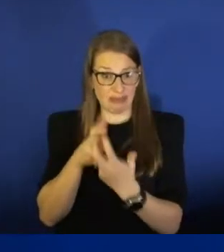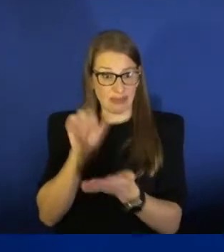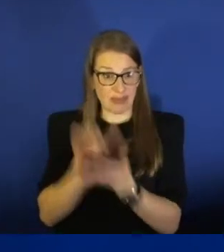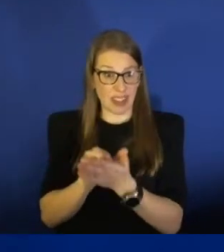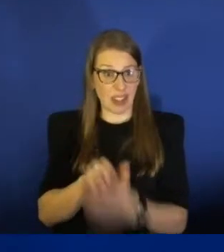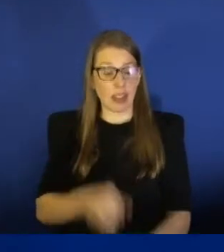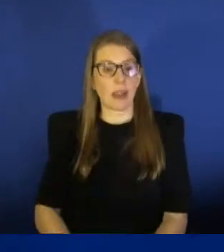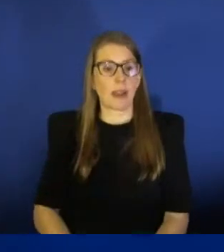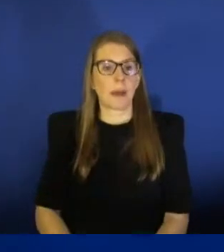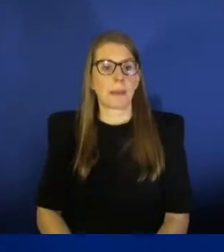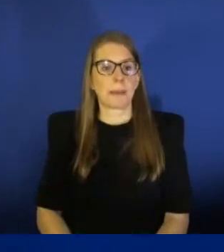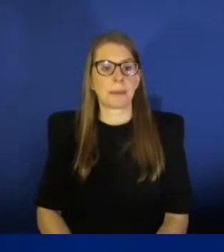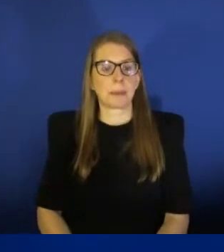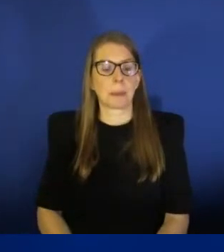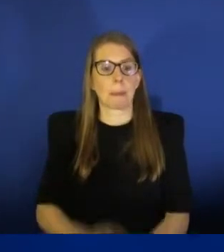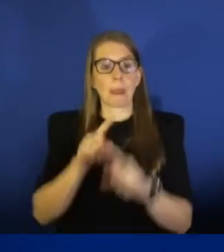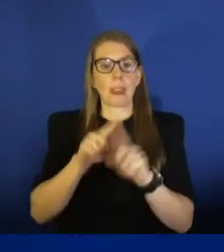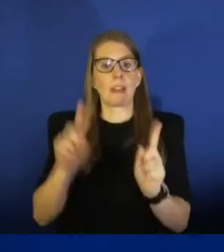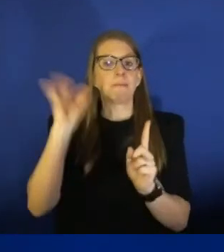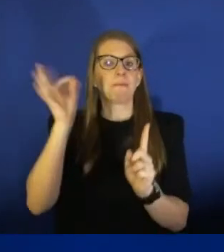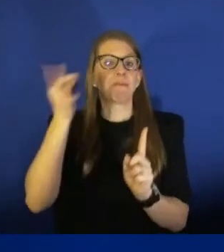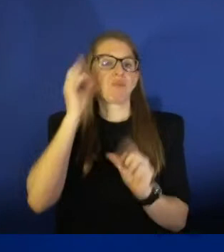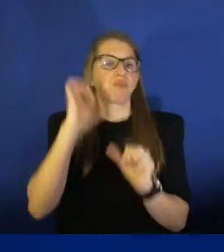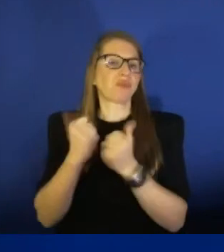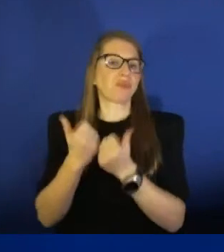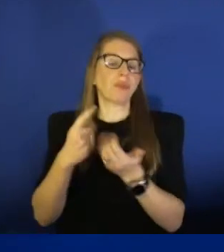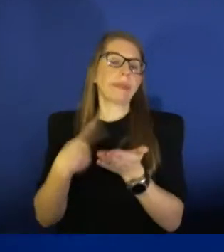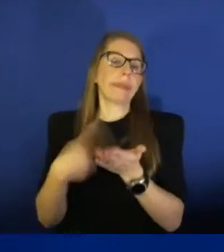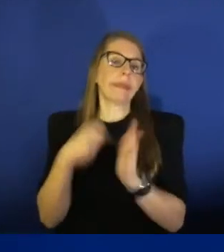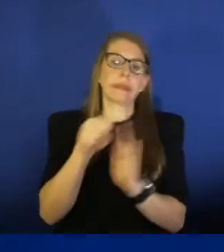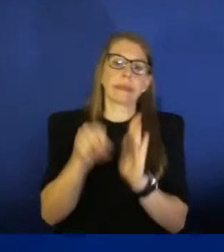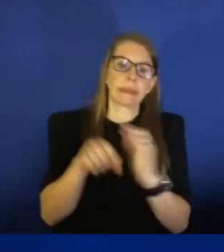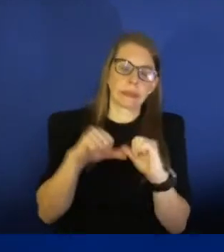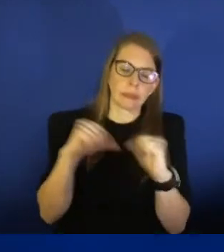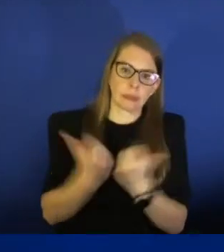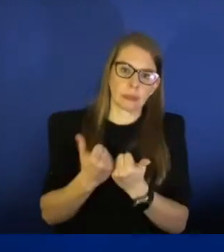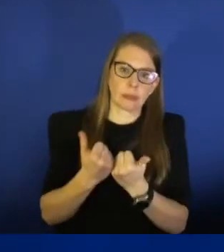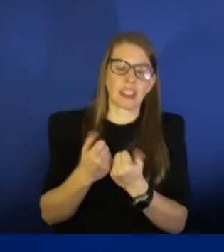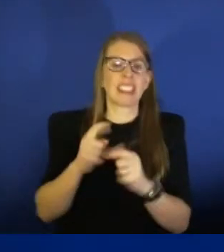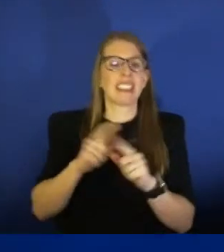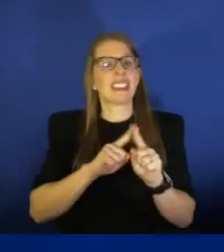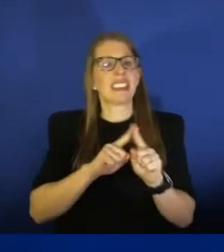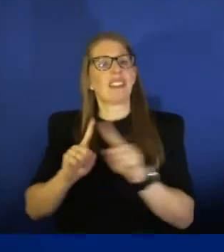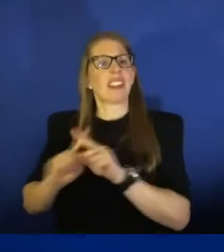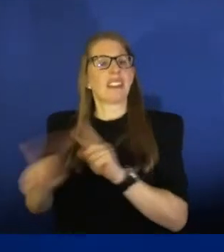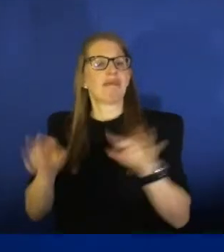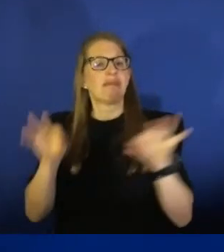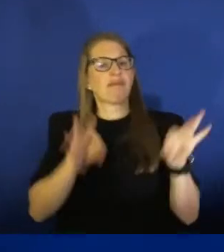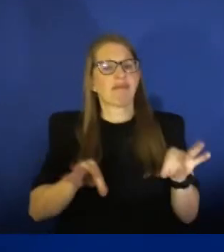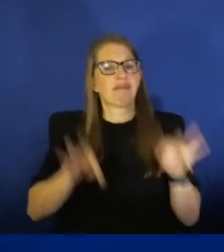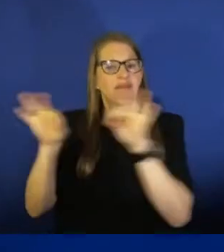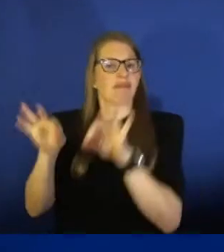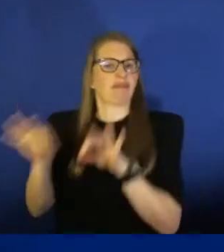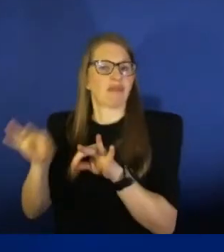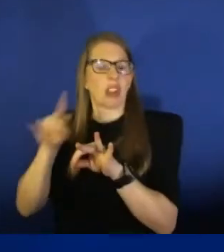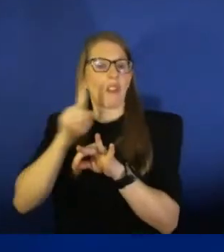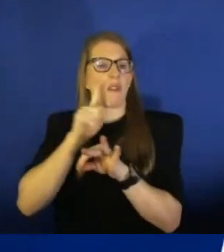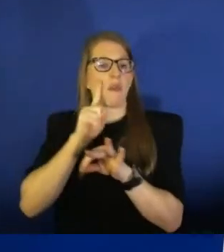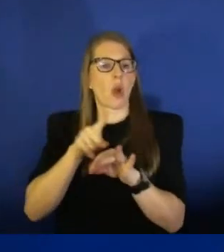different federal agencies and sometimes state agencies have different definitions for what is considered